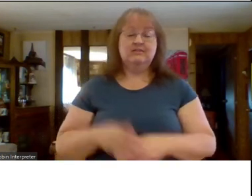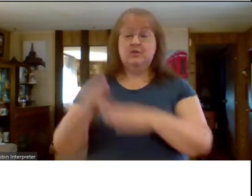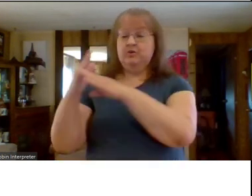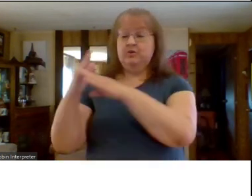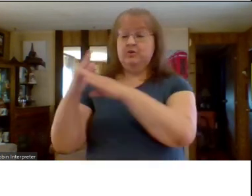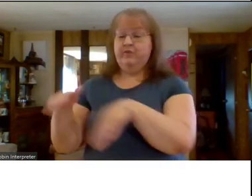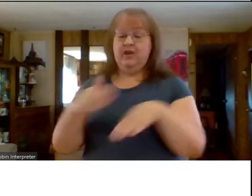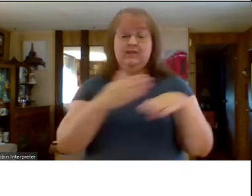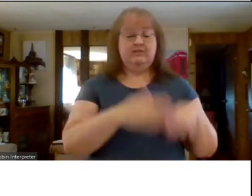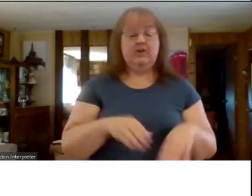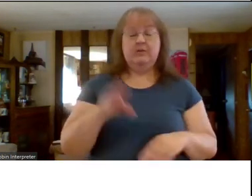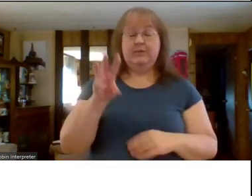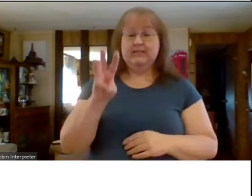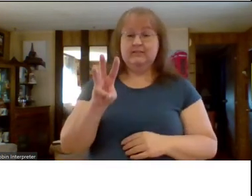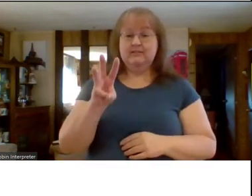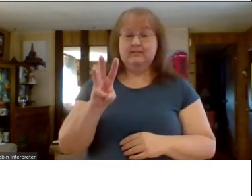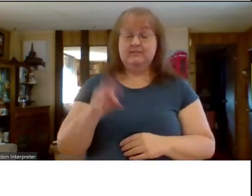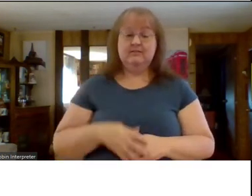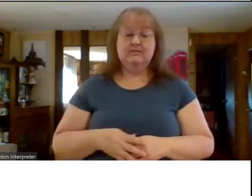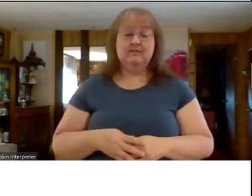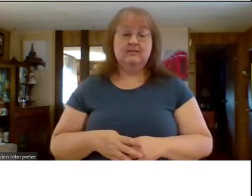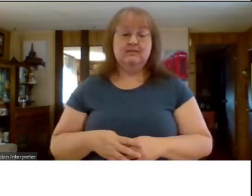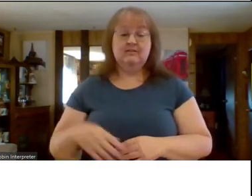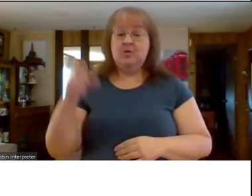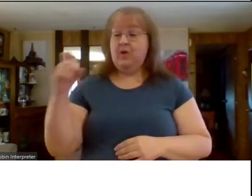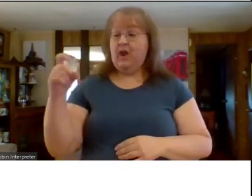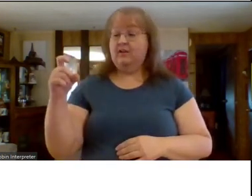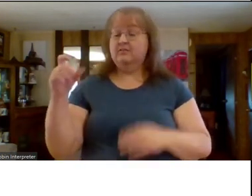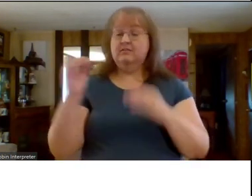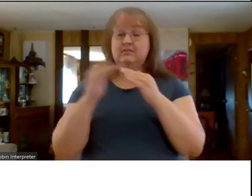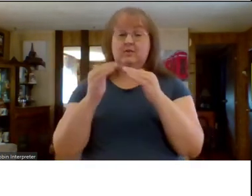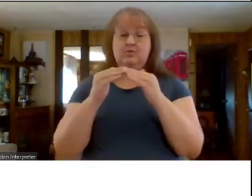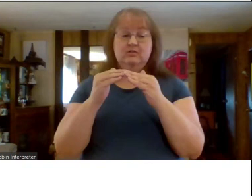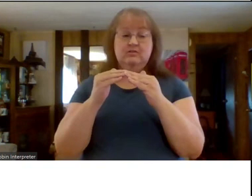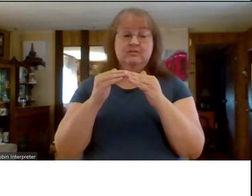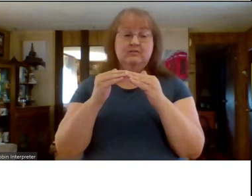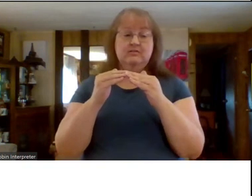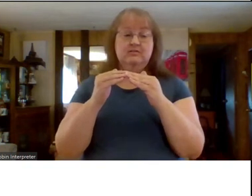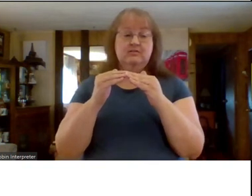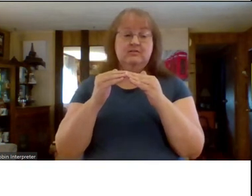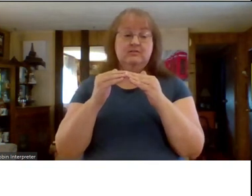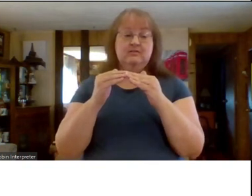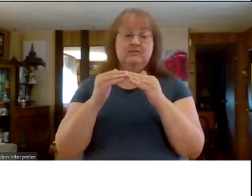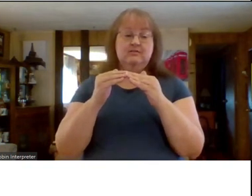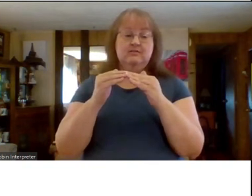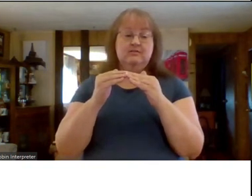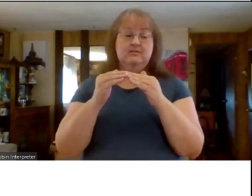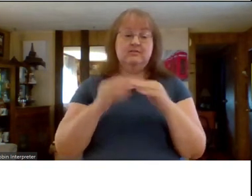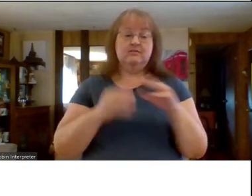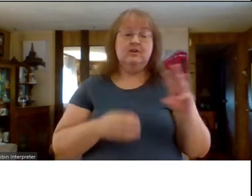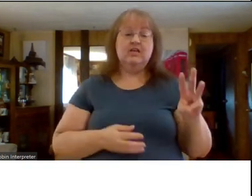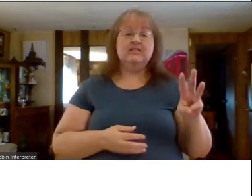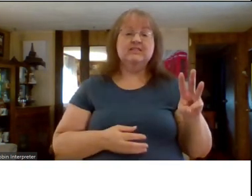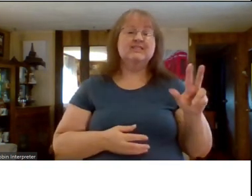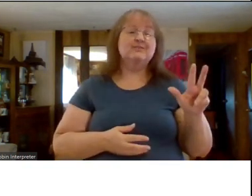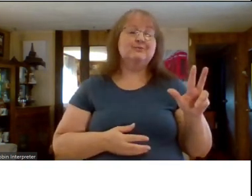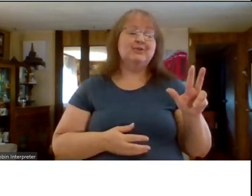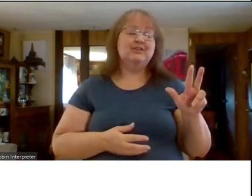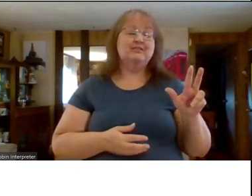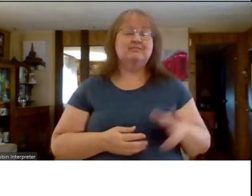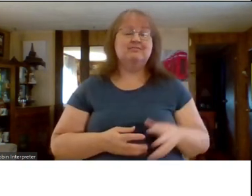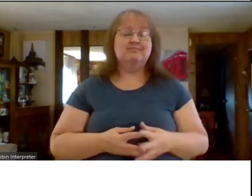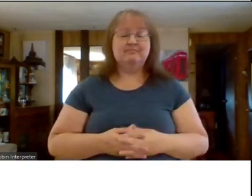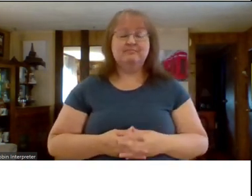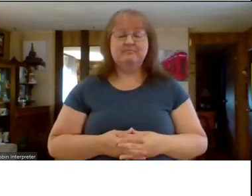so 378. We're going to divide by 6. So x equals